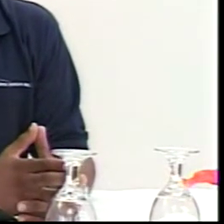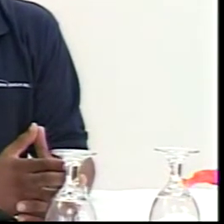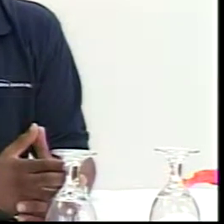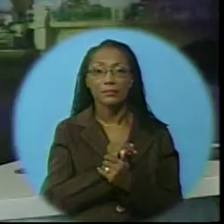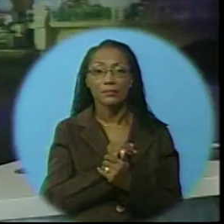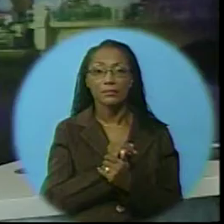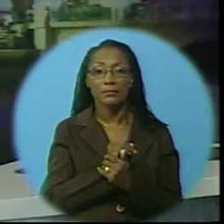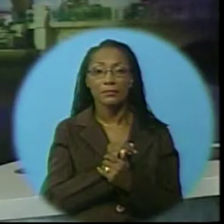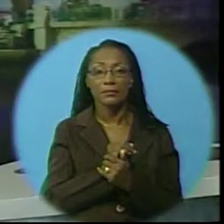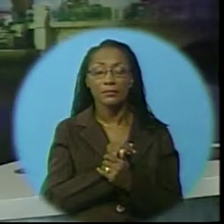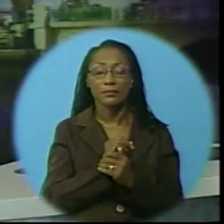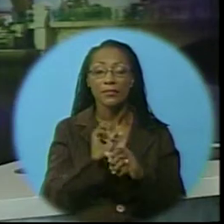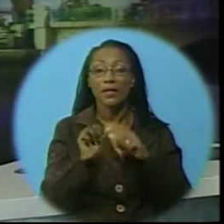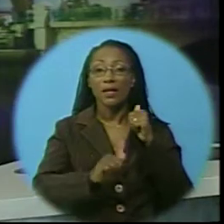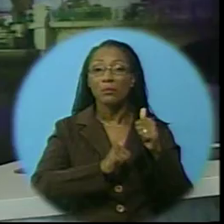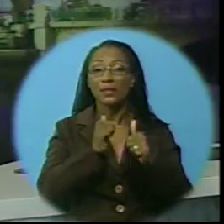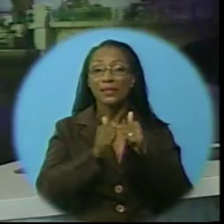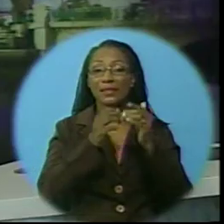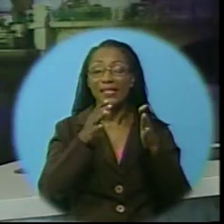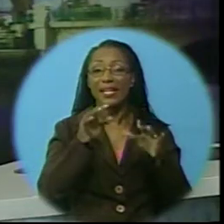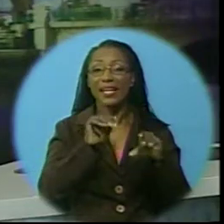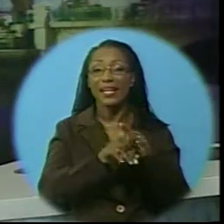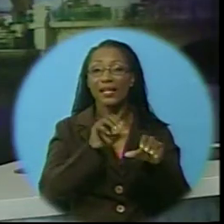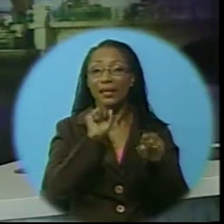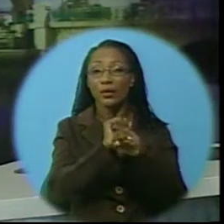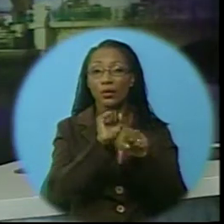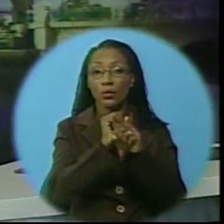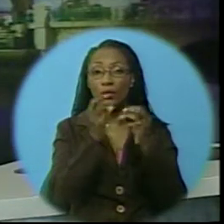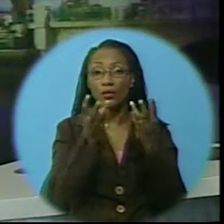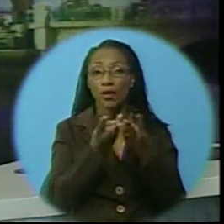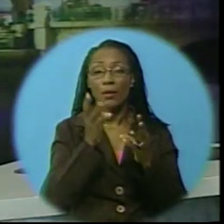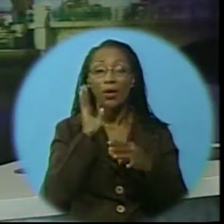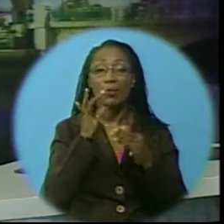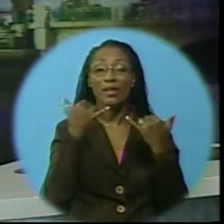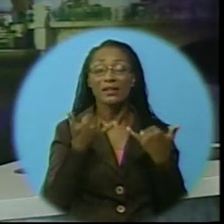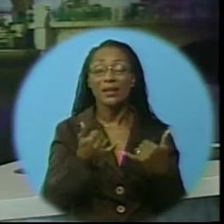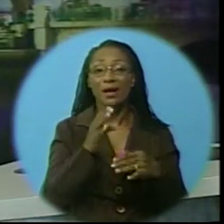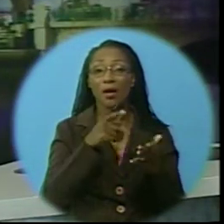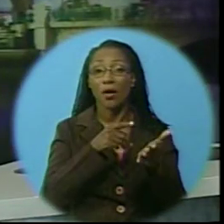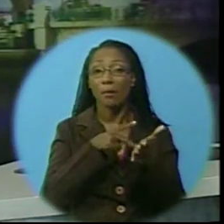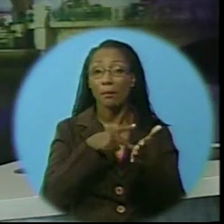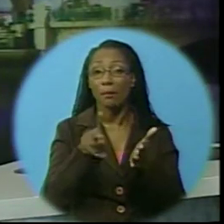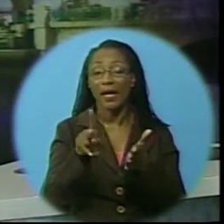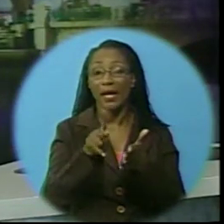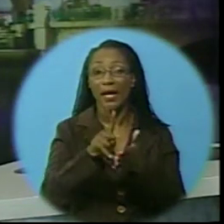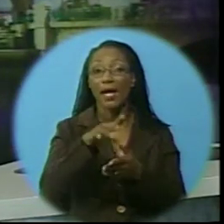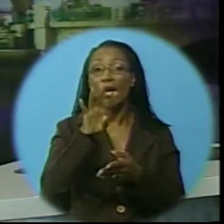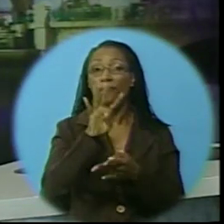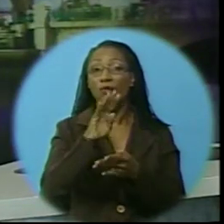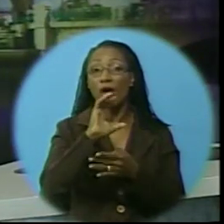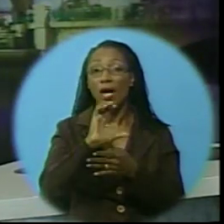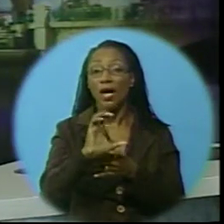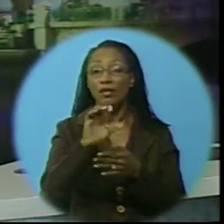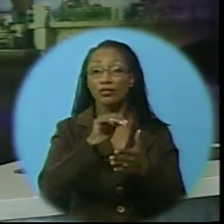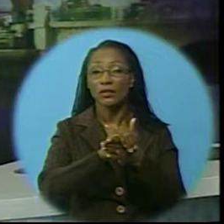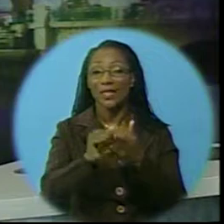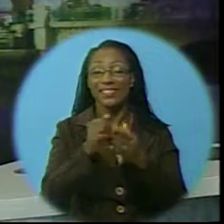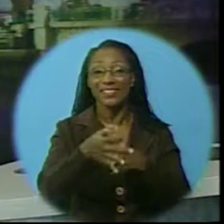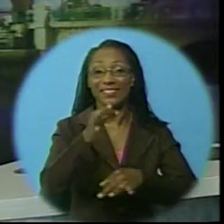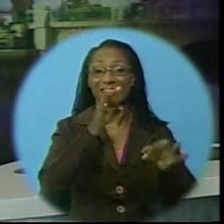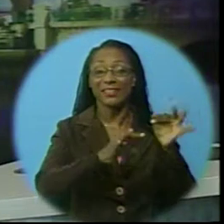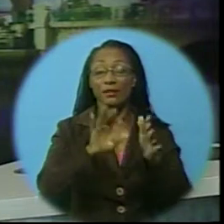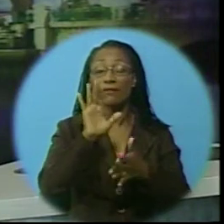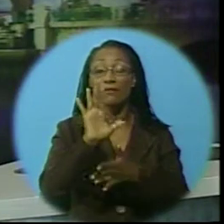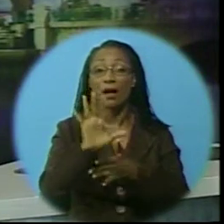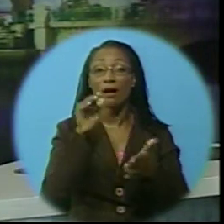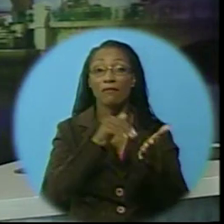billing. Participants will now pay about $400 for the training instead of $5,000. That's because of an